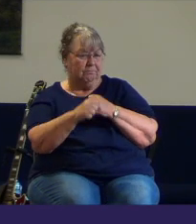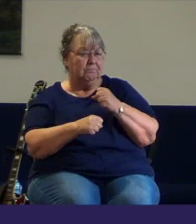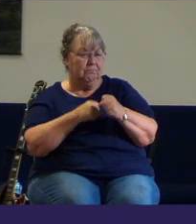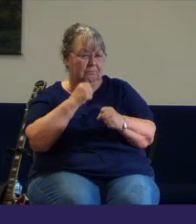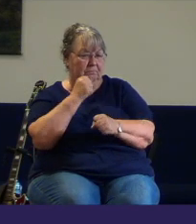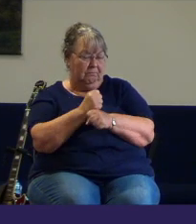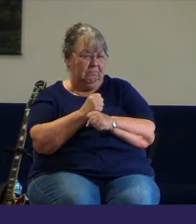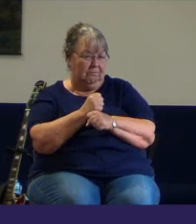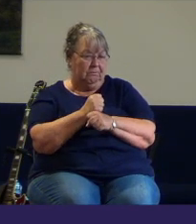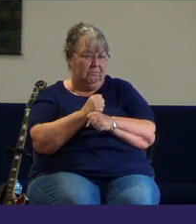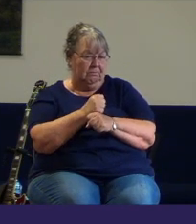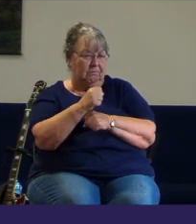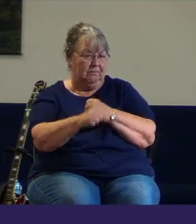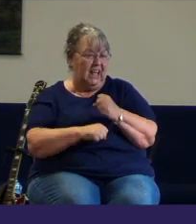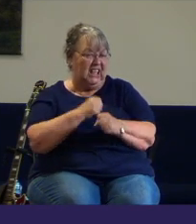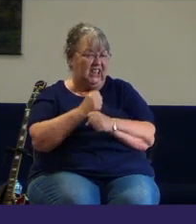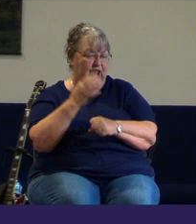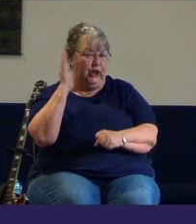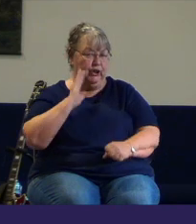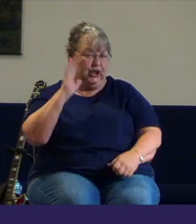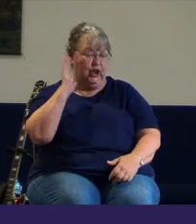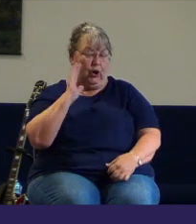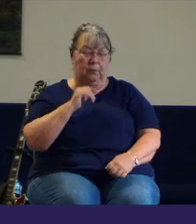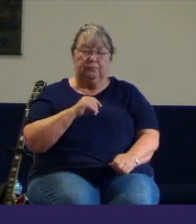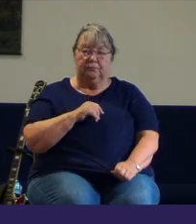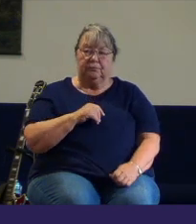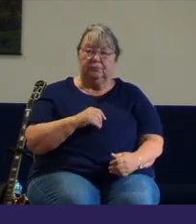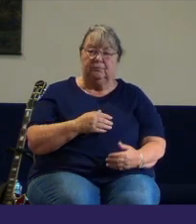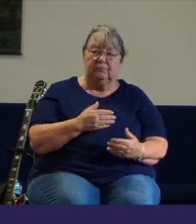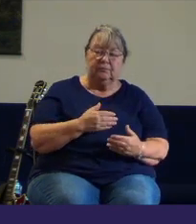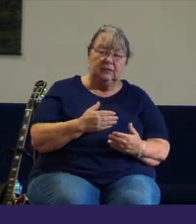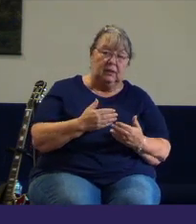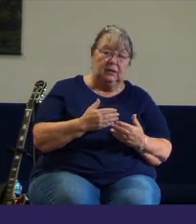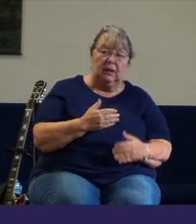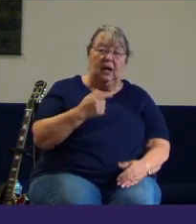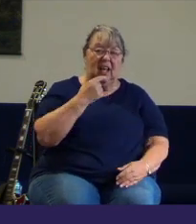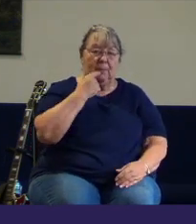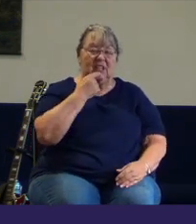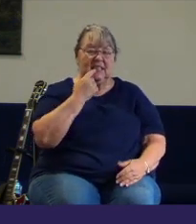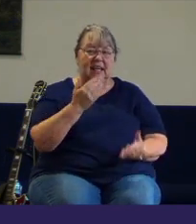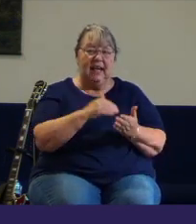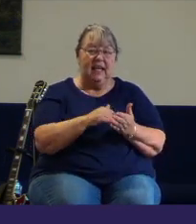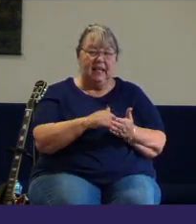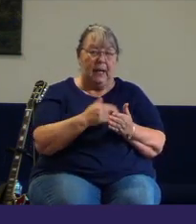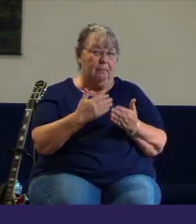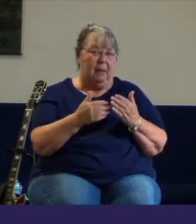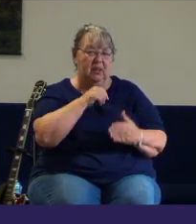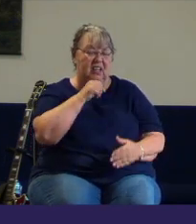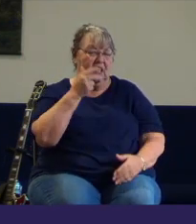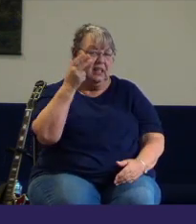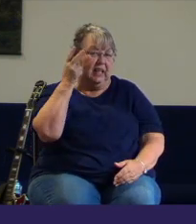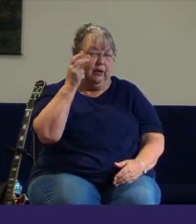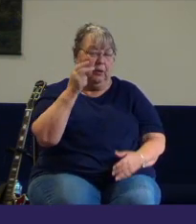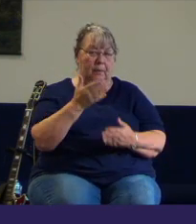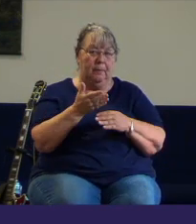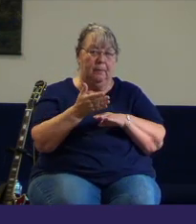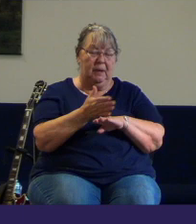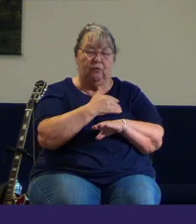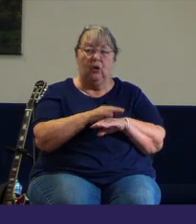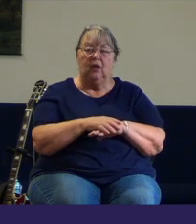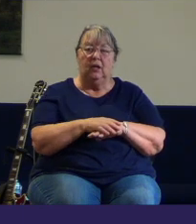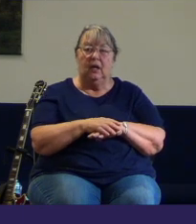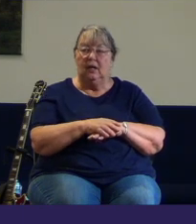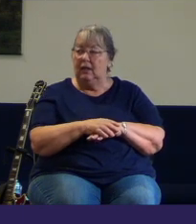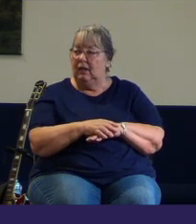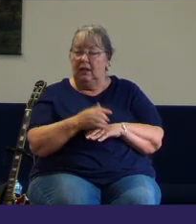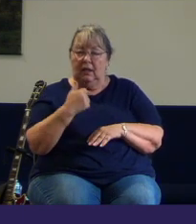not all of you were here, so I'm going to say it again. If you heard it before, maybe God wants you to hear it again. But if you haven't, please hear this. I was standing on a bank